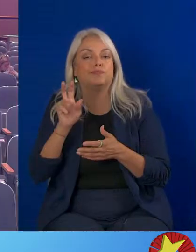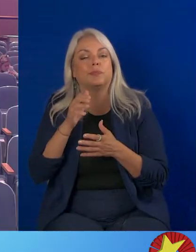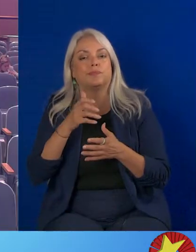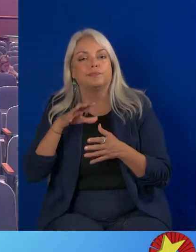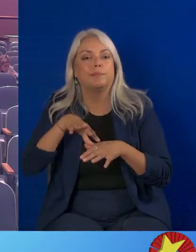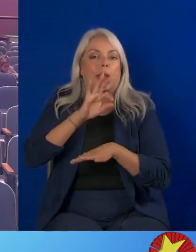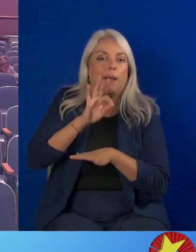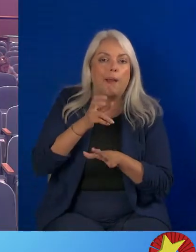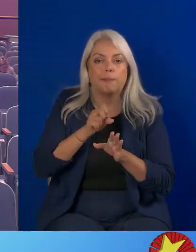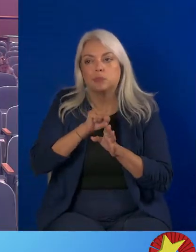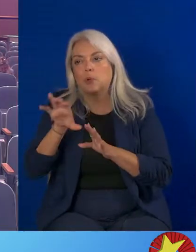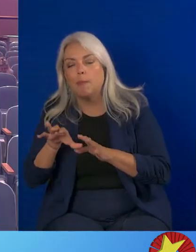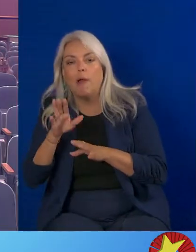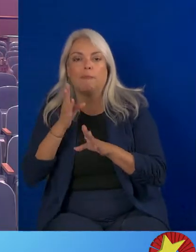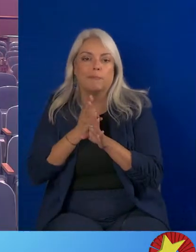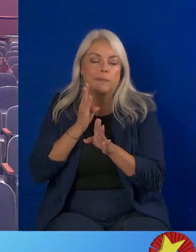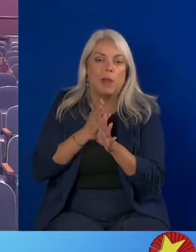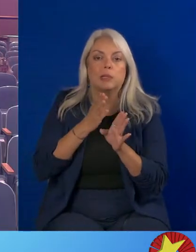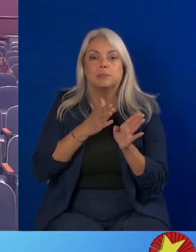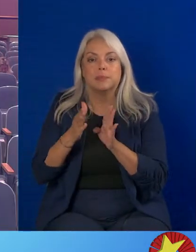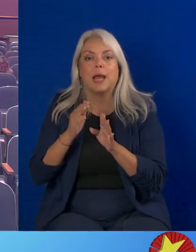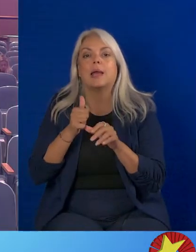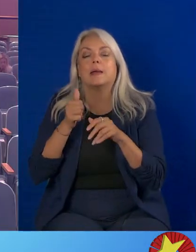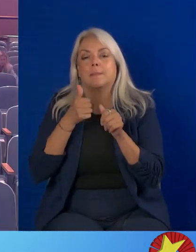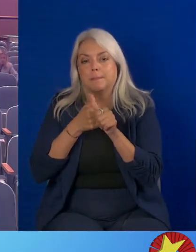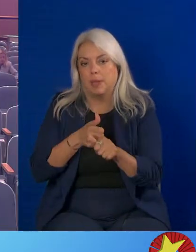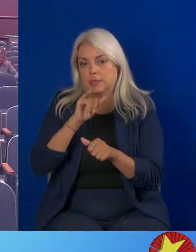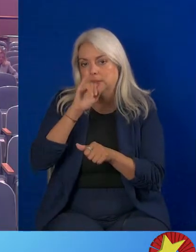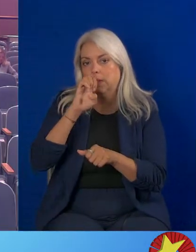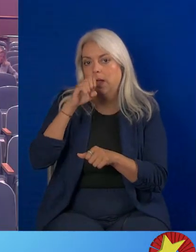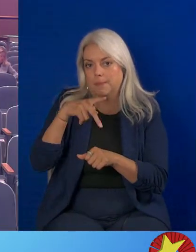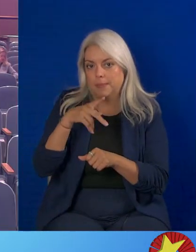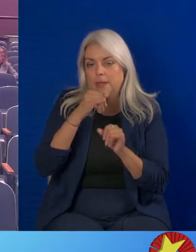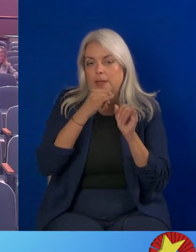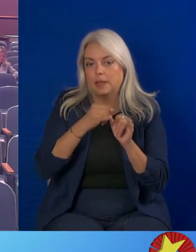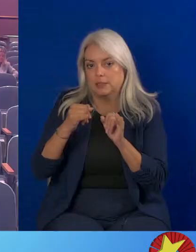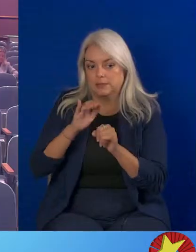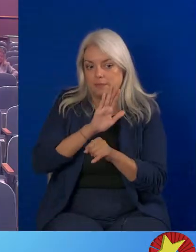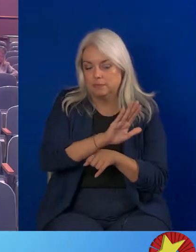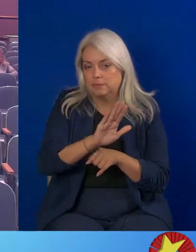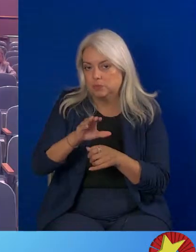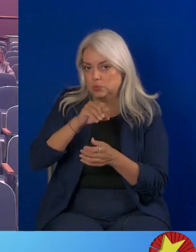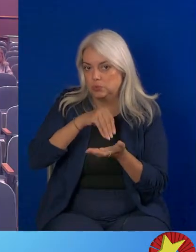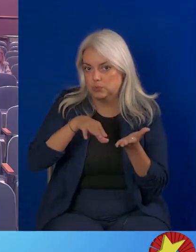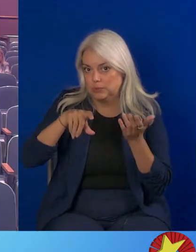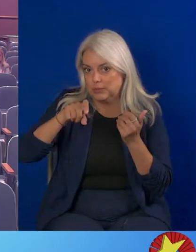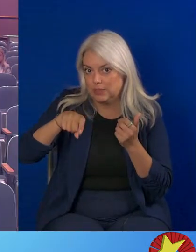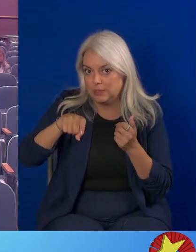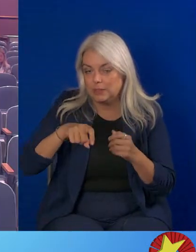IEP team based upon the individual needs of the students, and